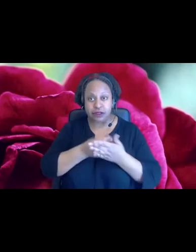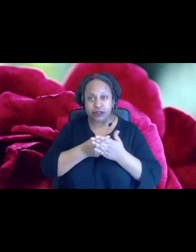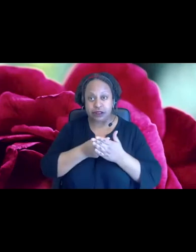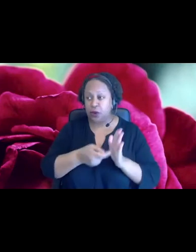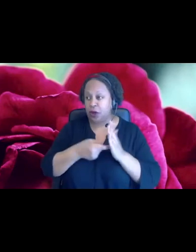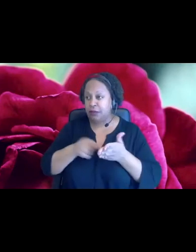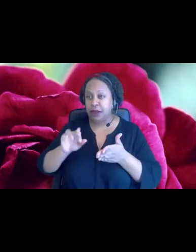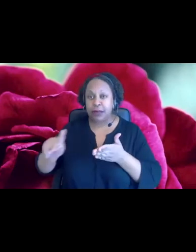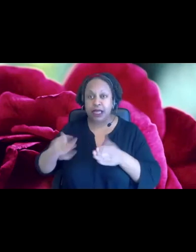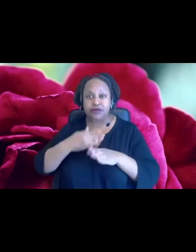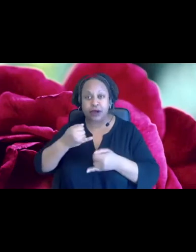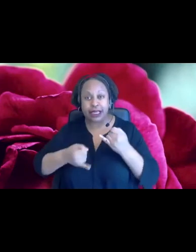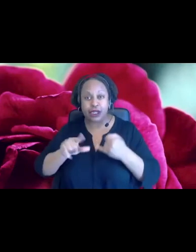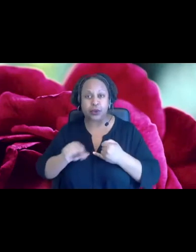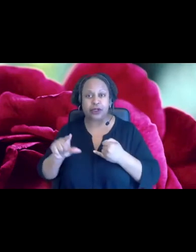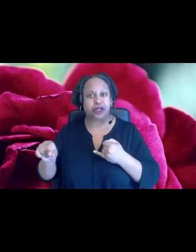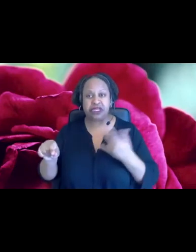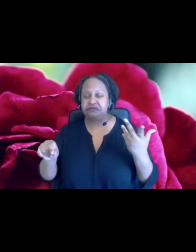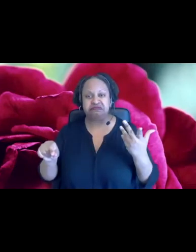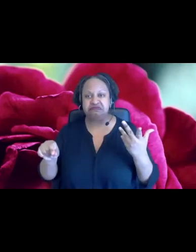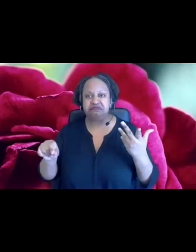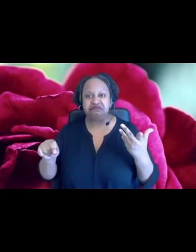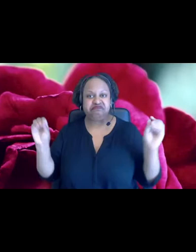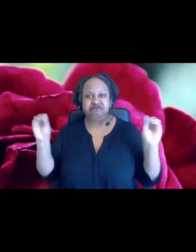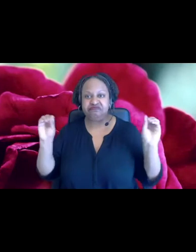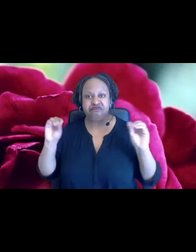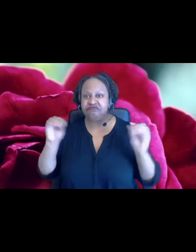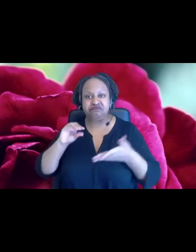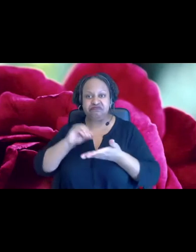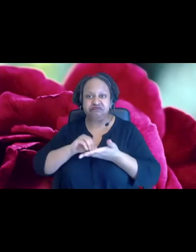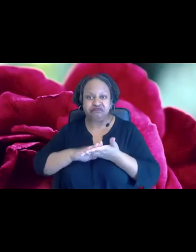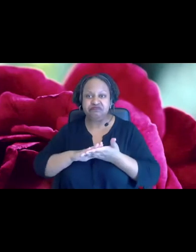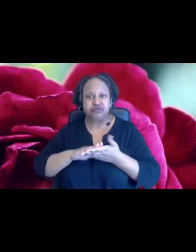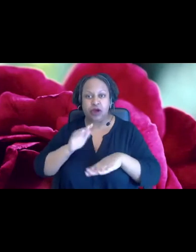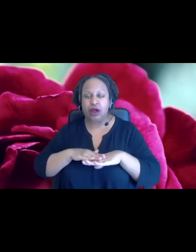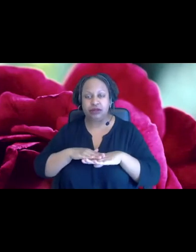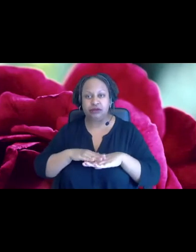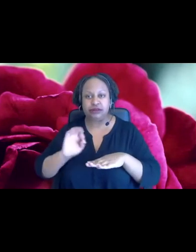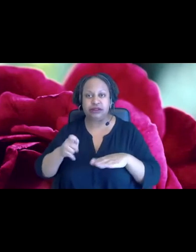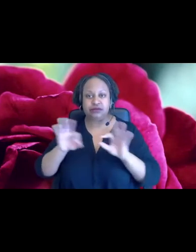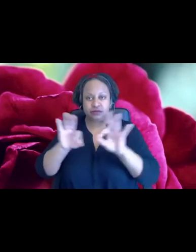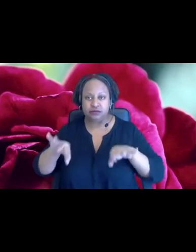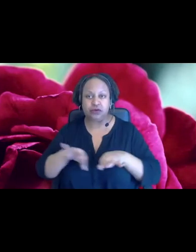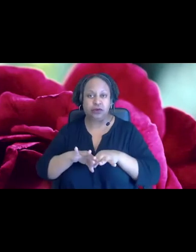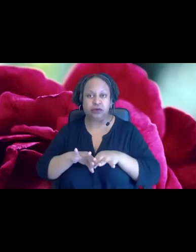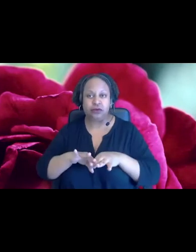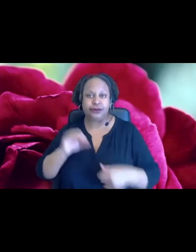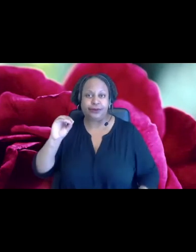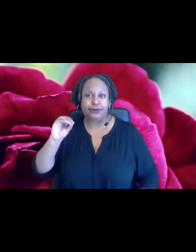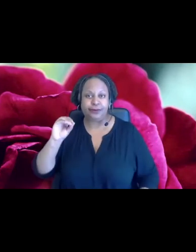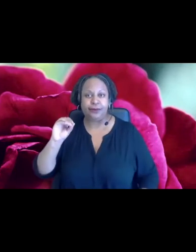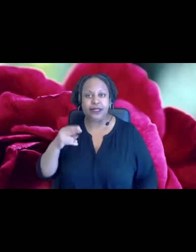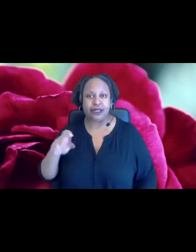it would be a wash. There would be nothing net to report. However, if you received any benefits